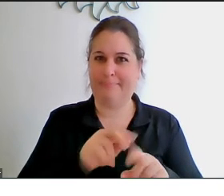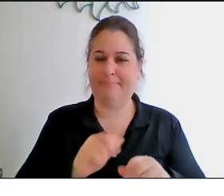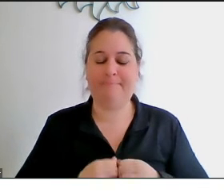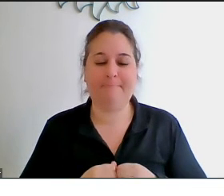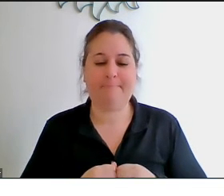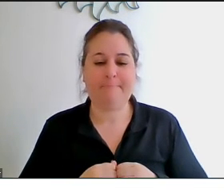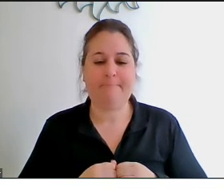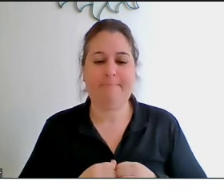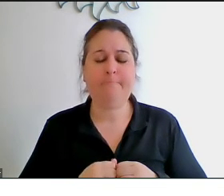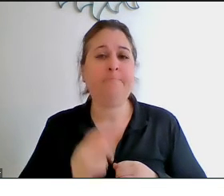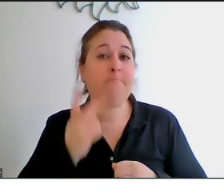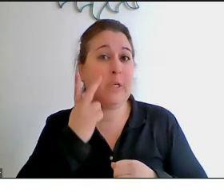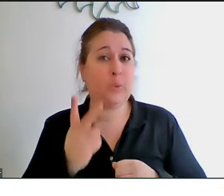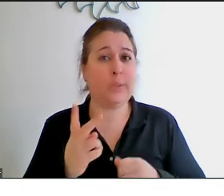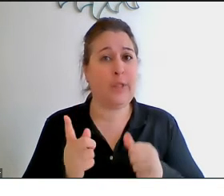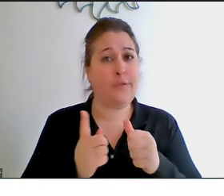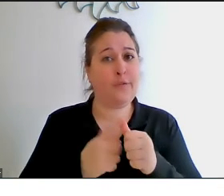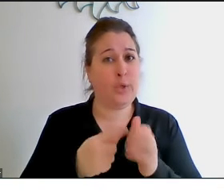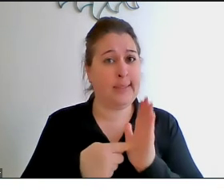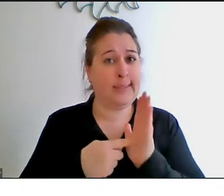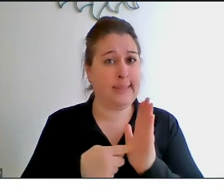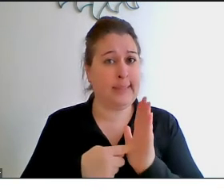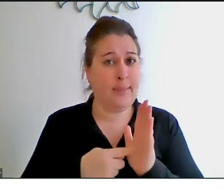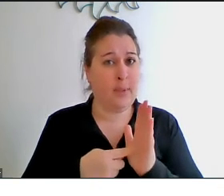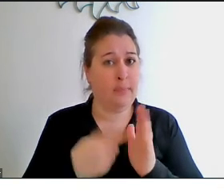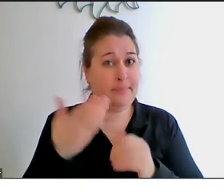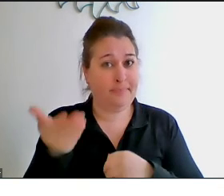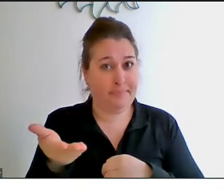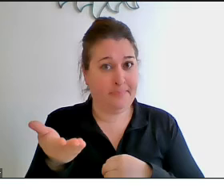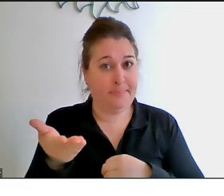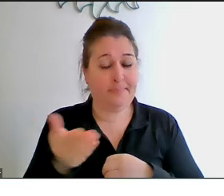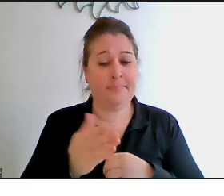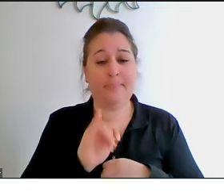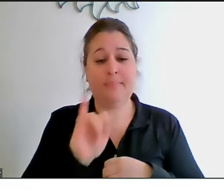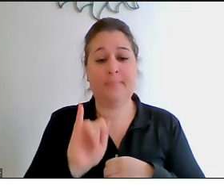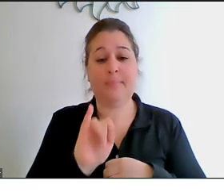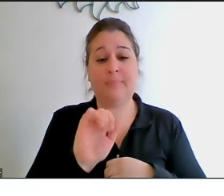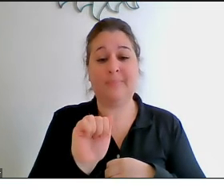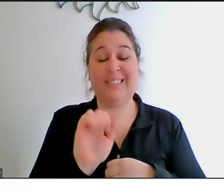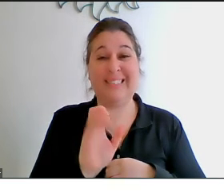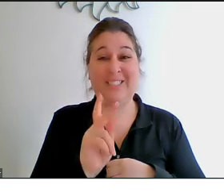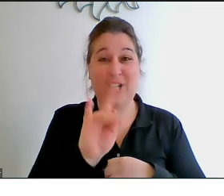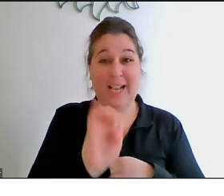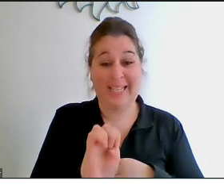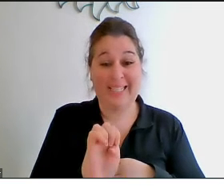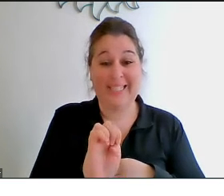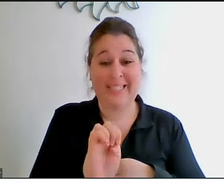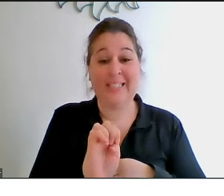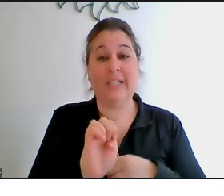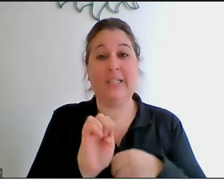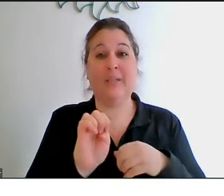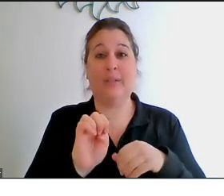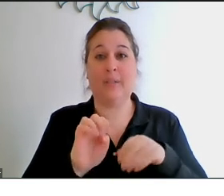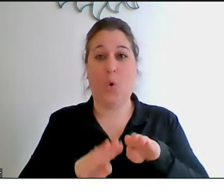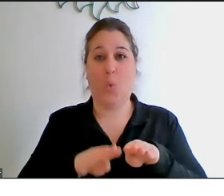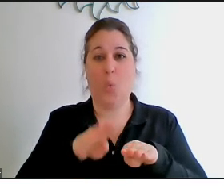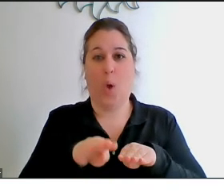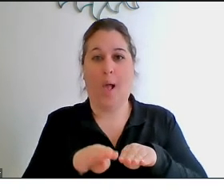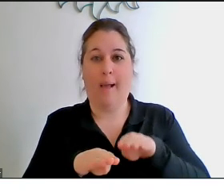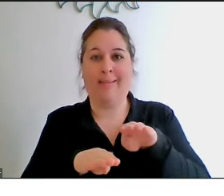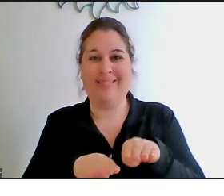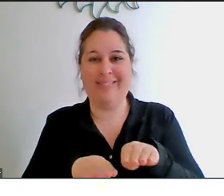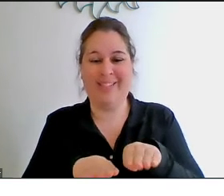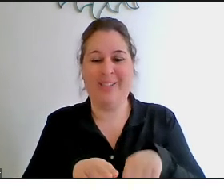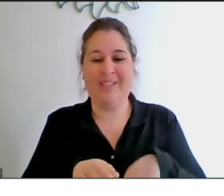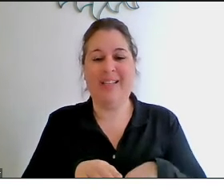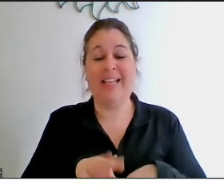So let's look at this example. It says Jackie walks 6 steps forward and 2 steps backward